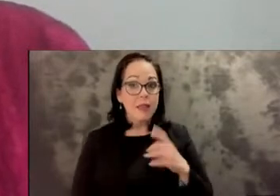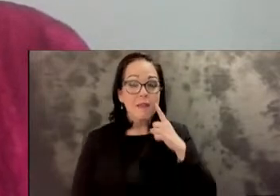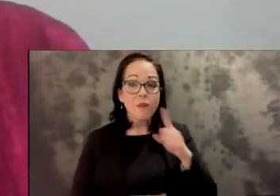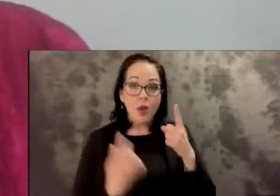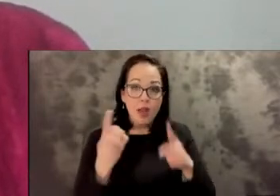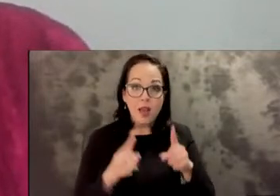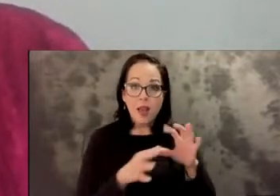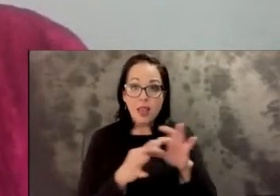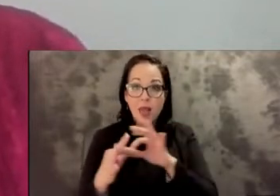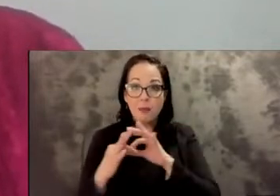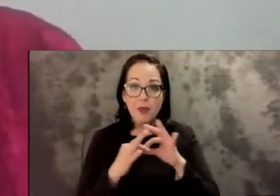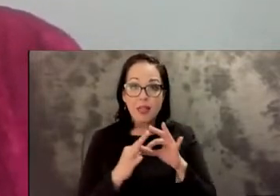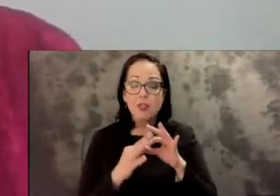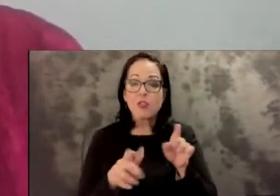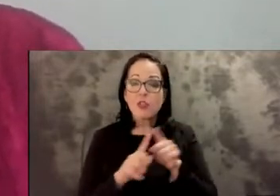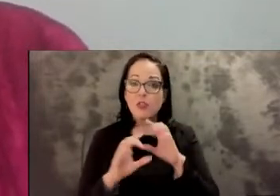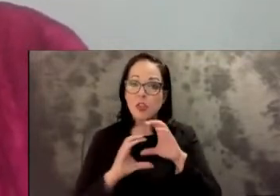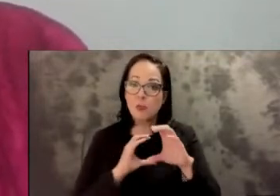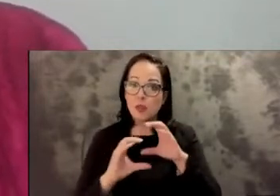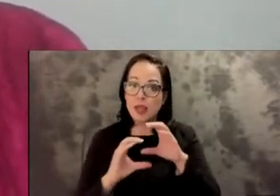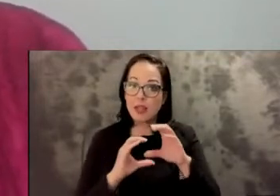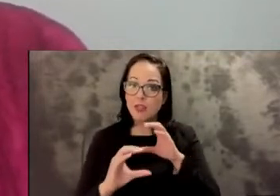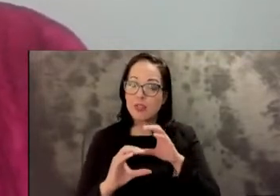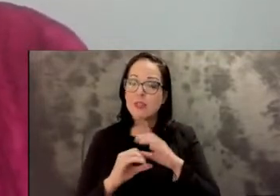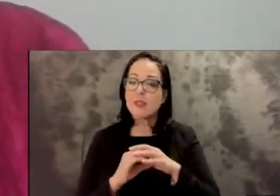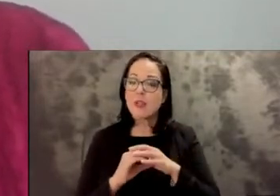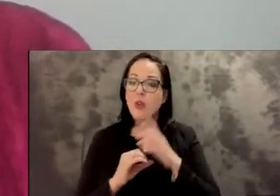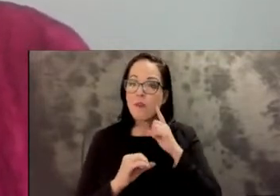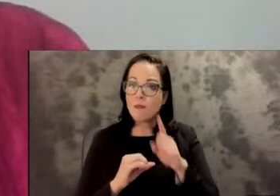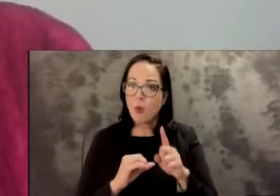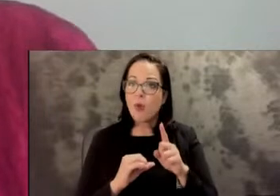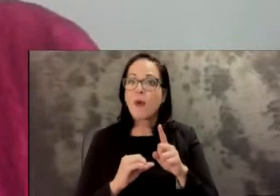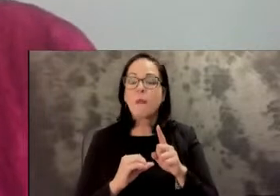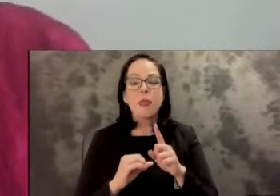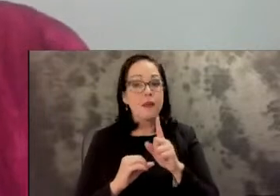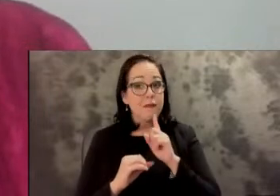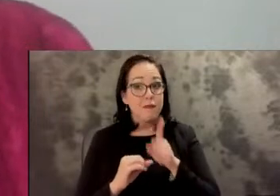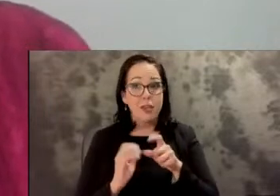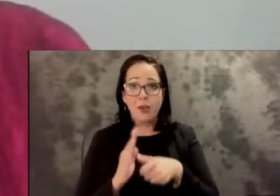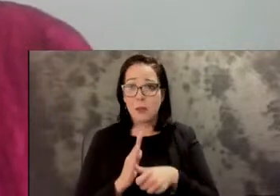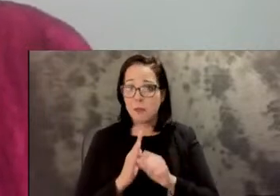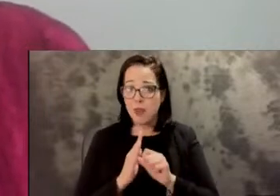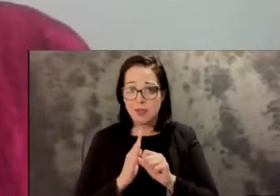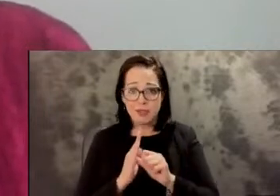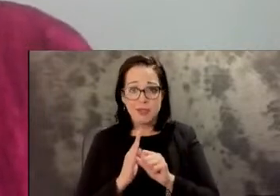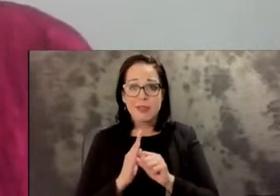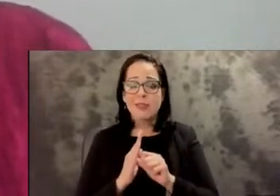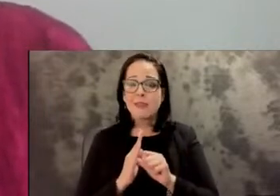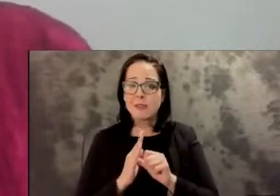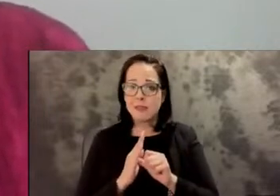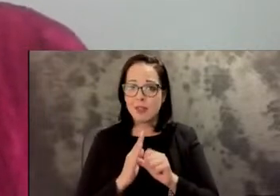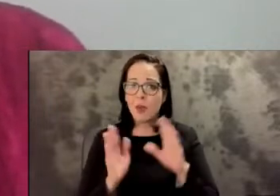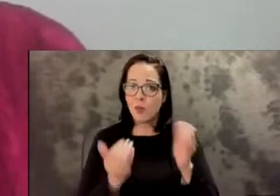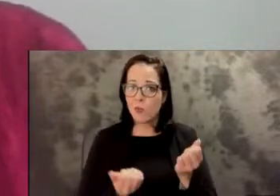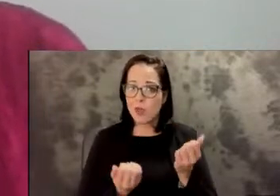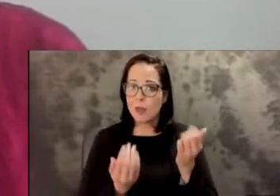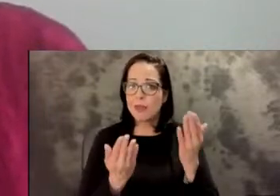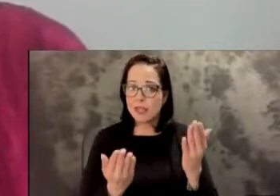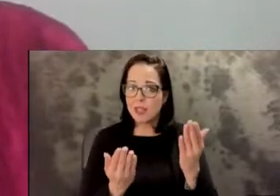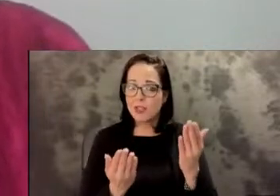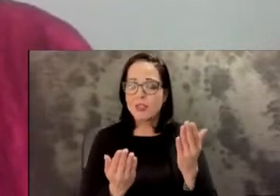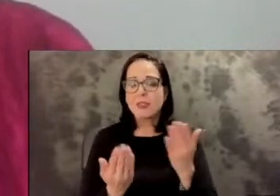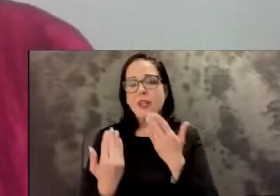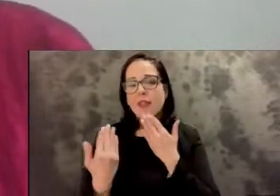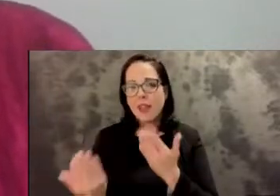collaborations and communication for very impressive sets of recommendations. Thank